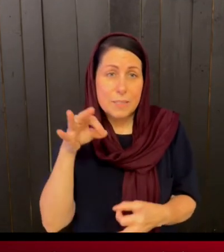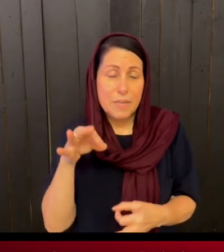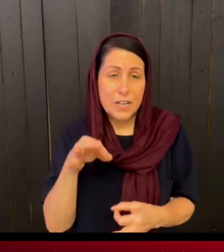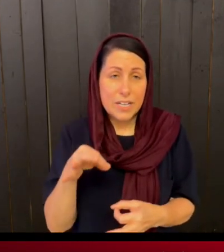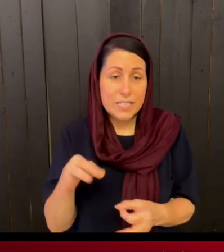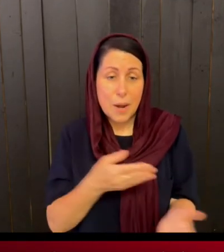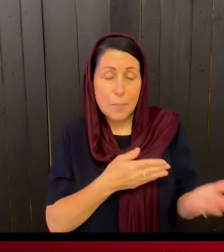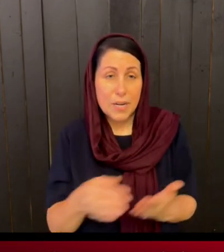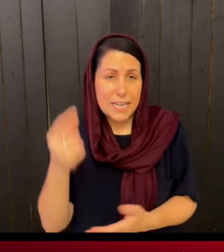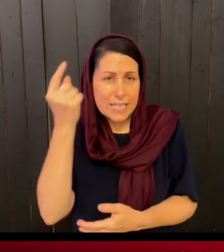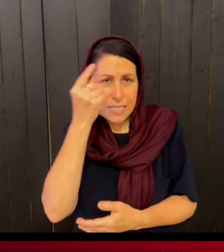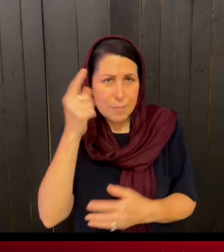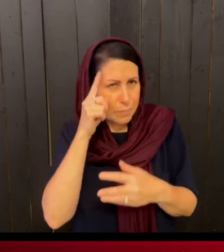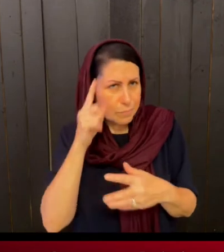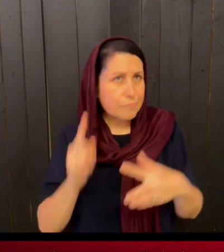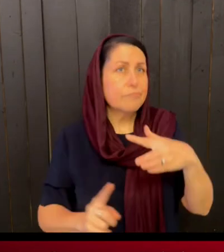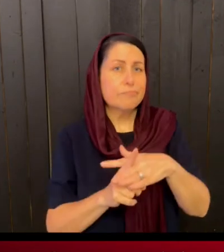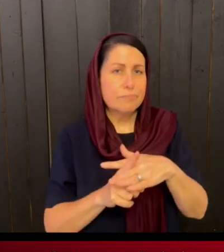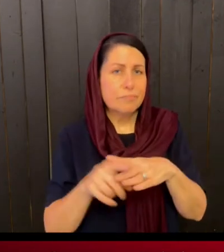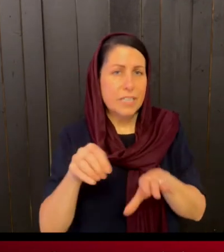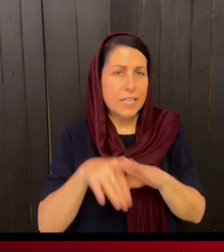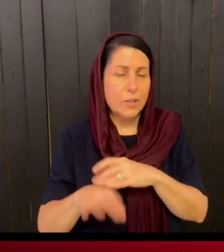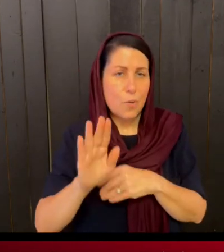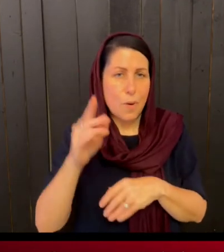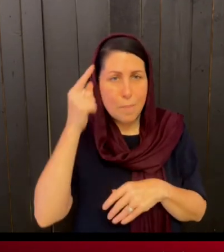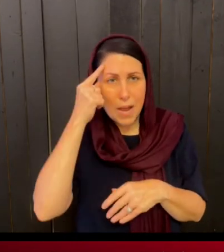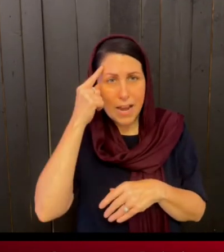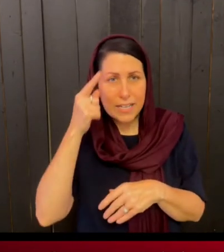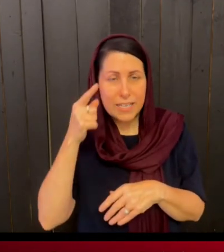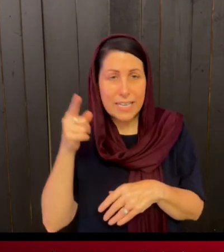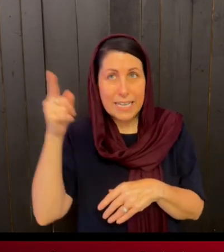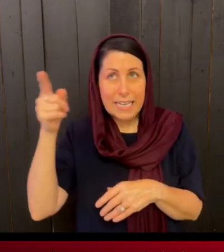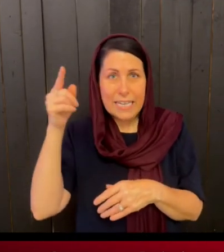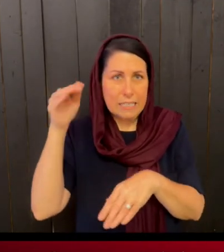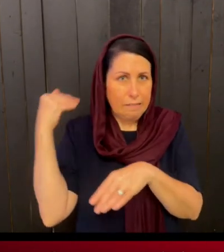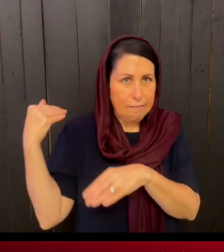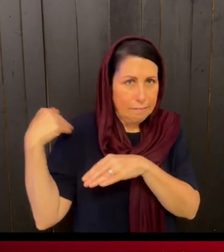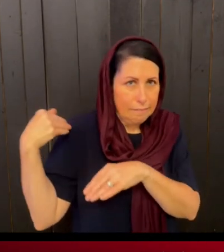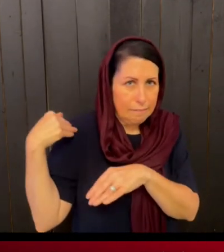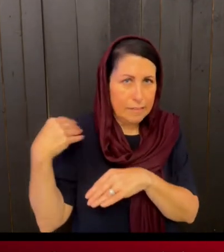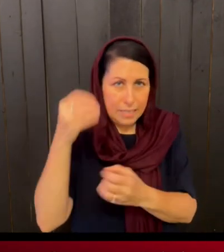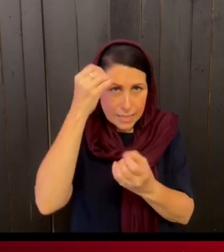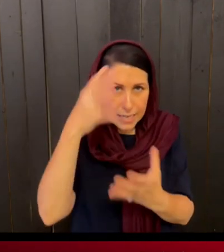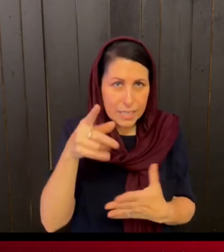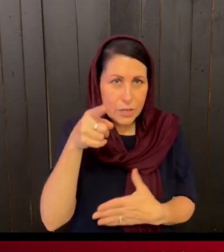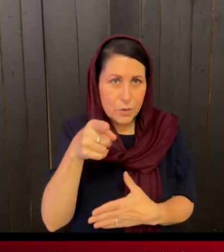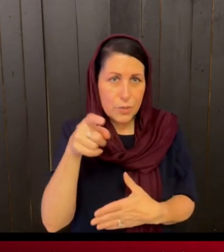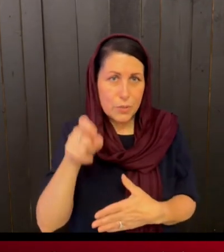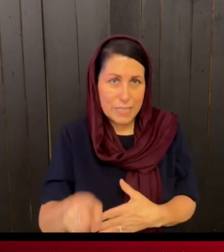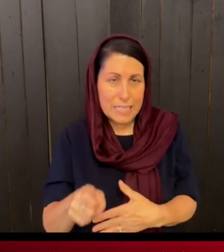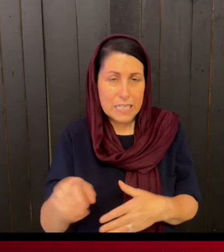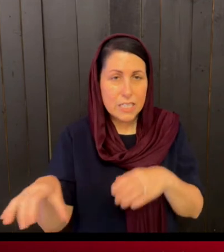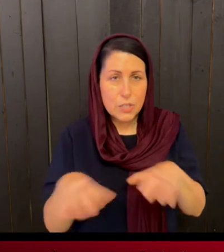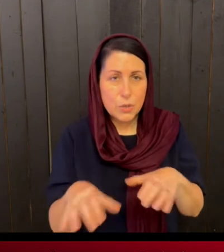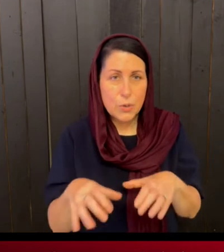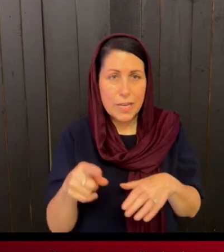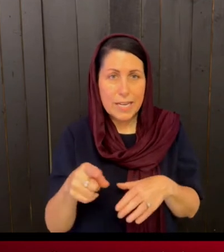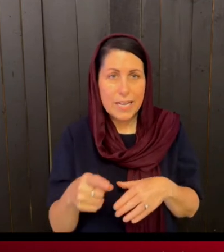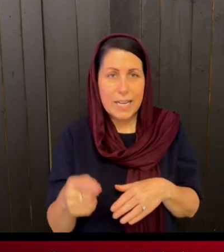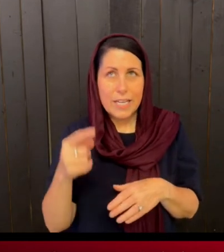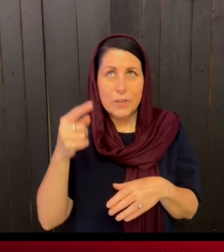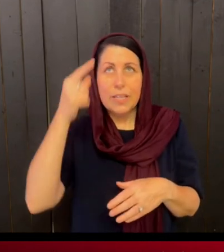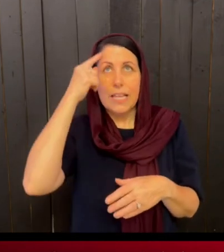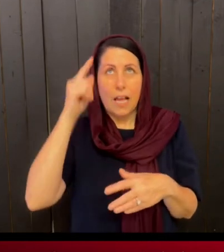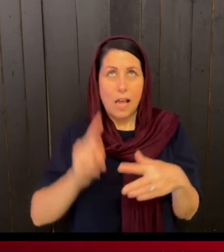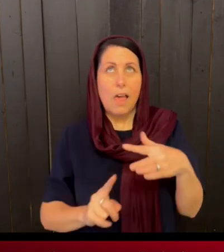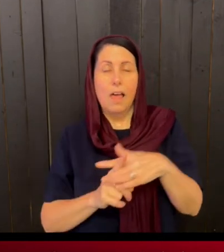now that he's been telling you to do, that, and you're thinking, that doesn't make any sense, but it keeps coming back to your mind, just ask,